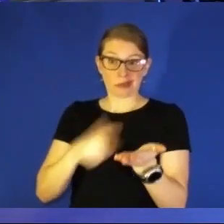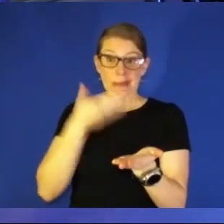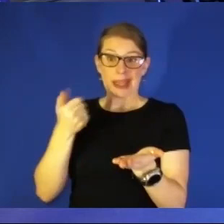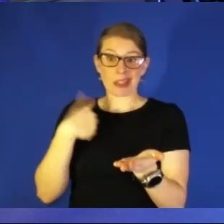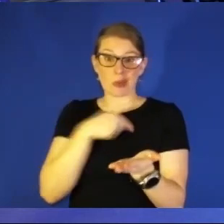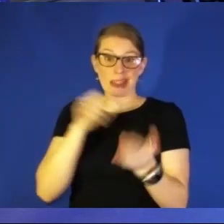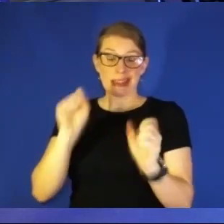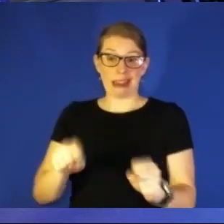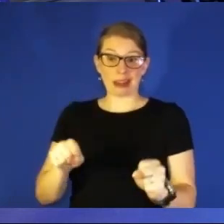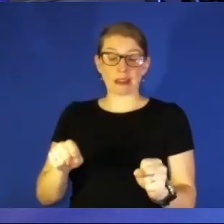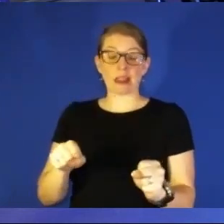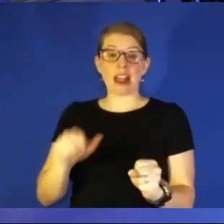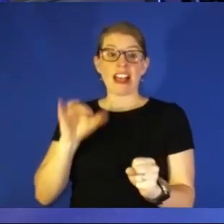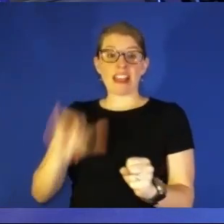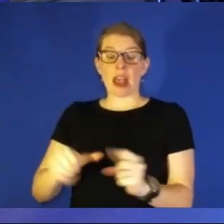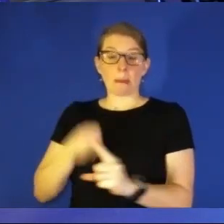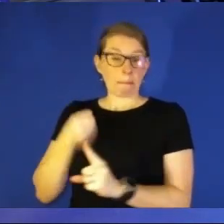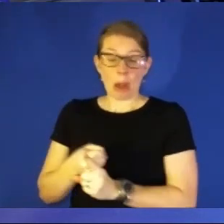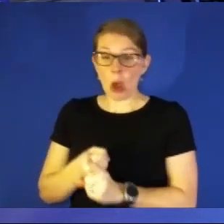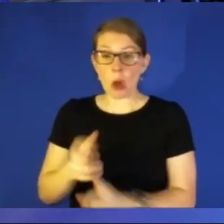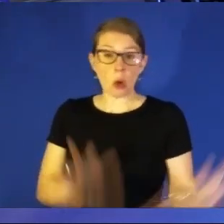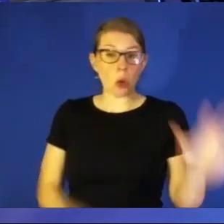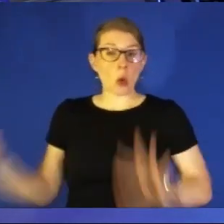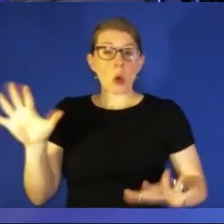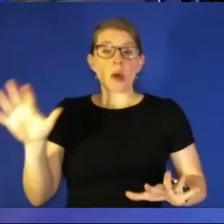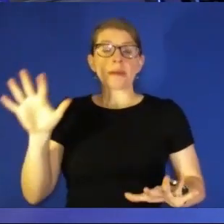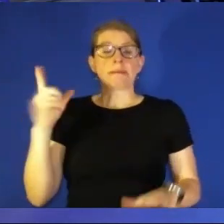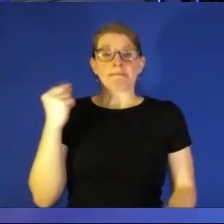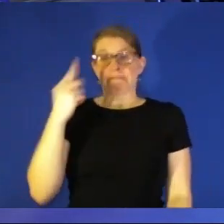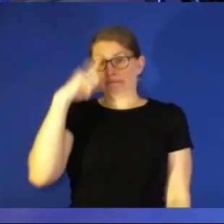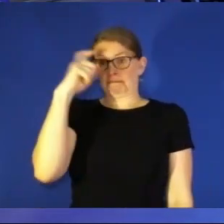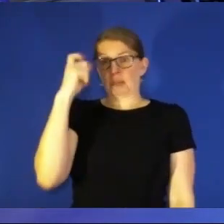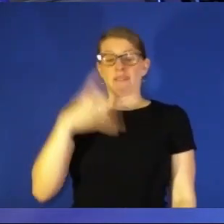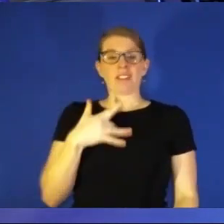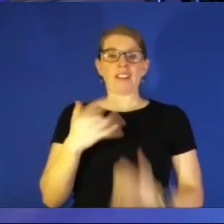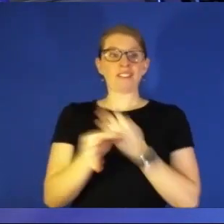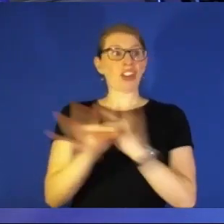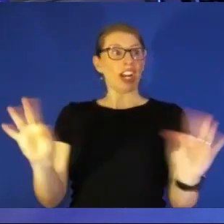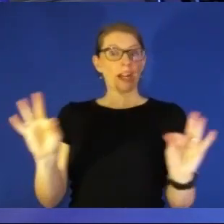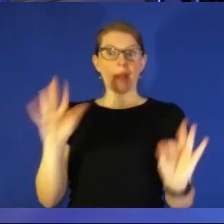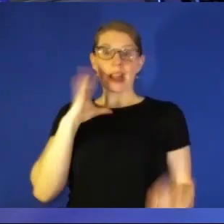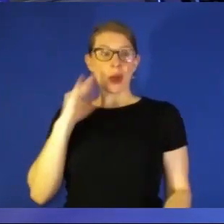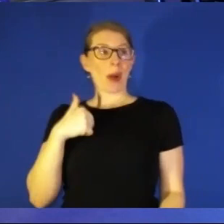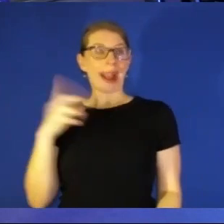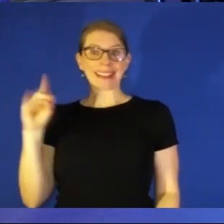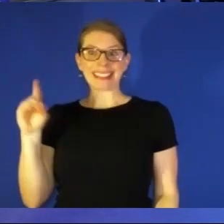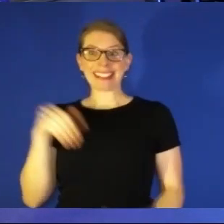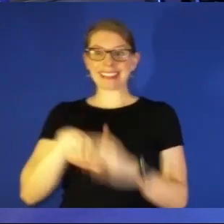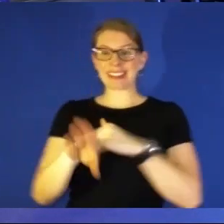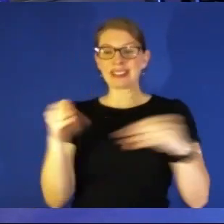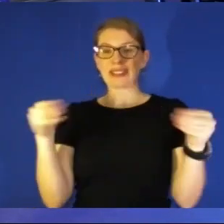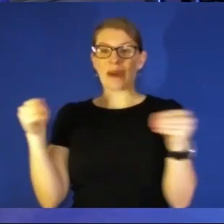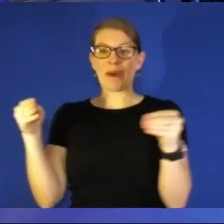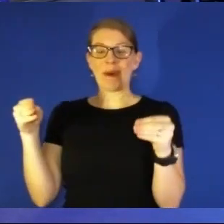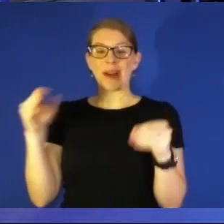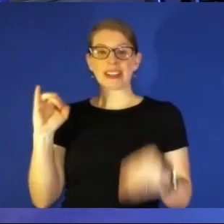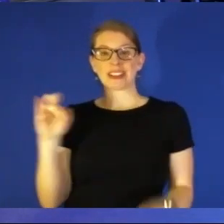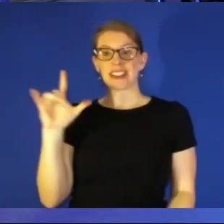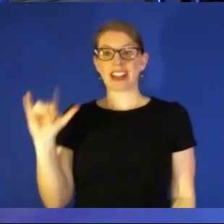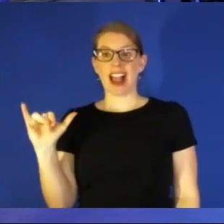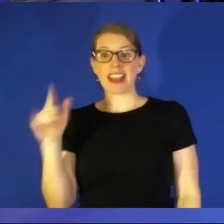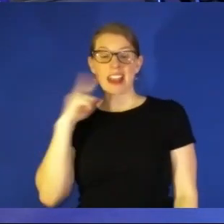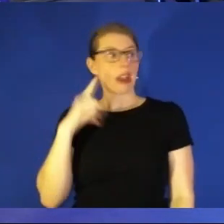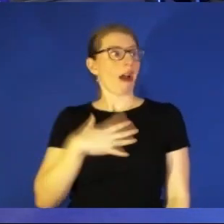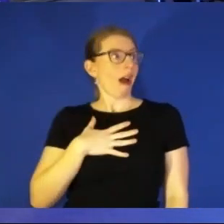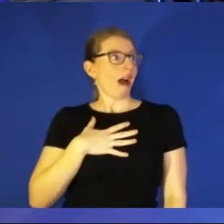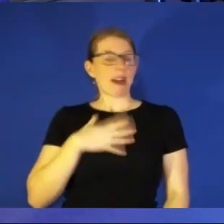we had and feel that we all felt that freedom. I know I did, walking into a store in July and thinking, oh, I don't have my